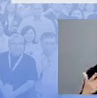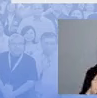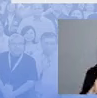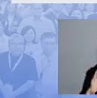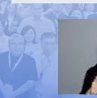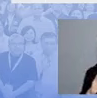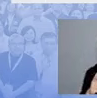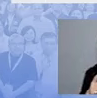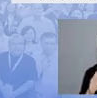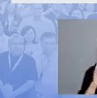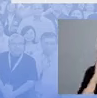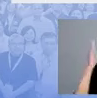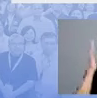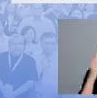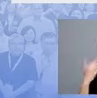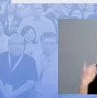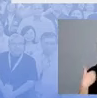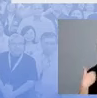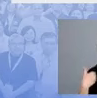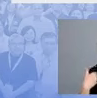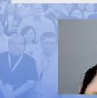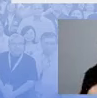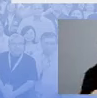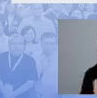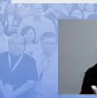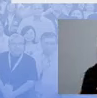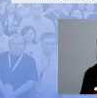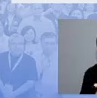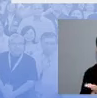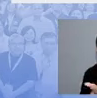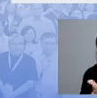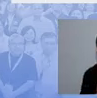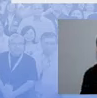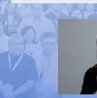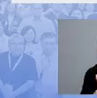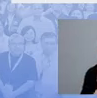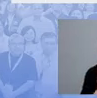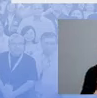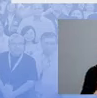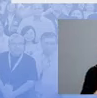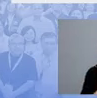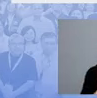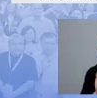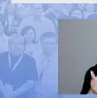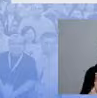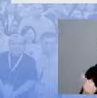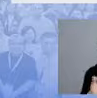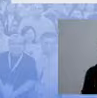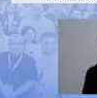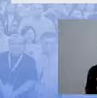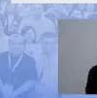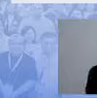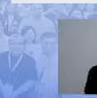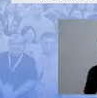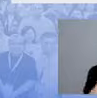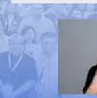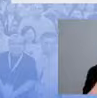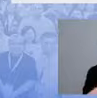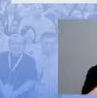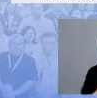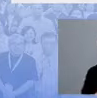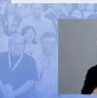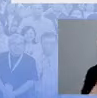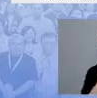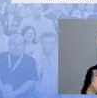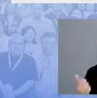that Malaysia does. And this is also due to our constitutional separation of powers, Malaysian constitution separation of